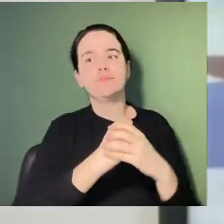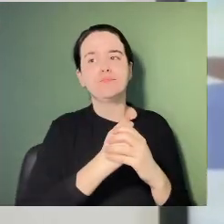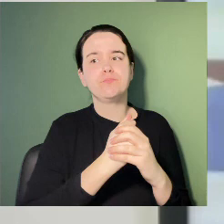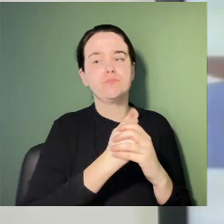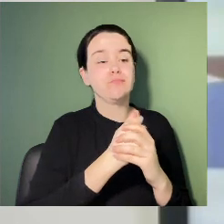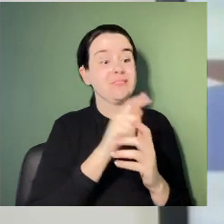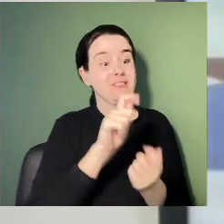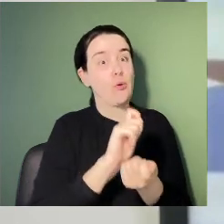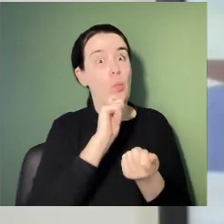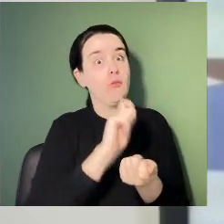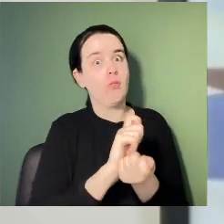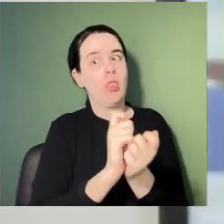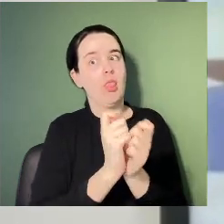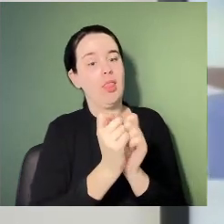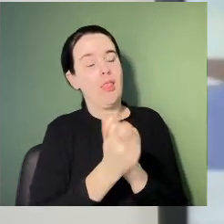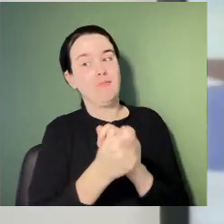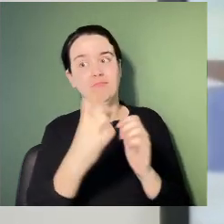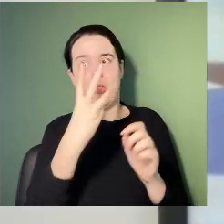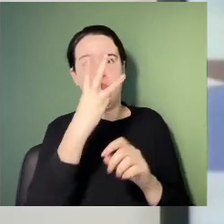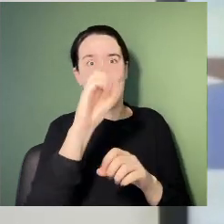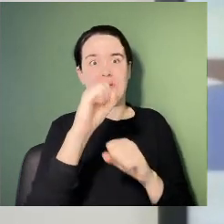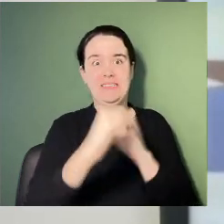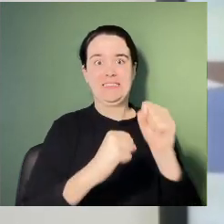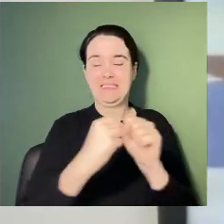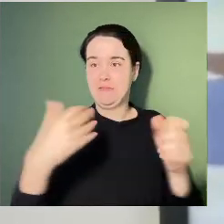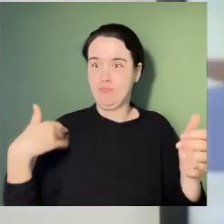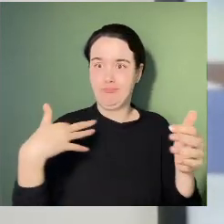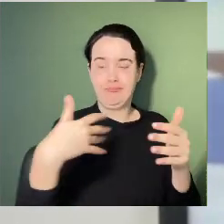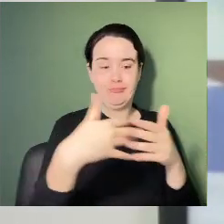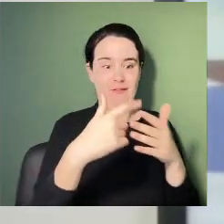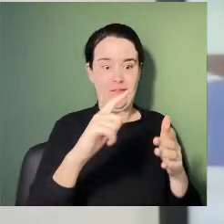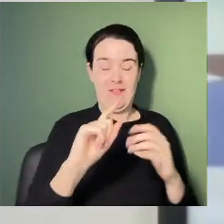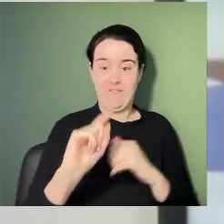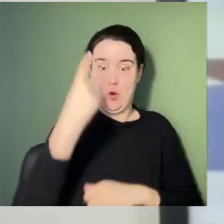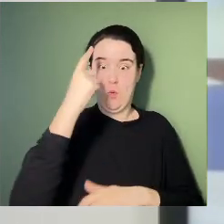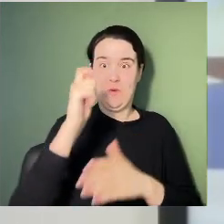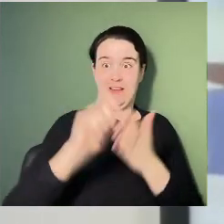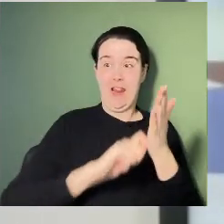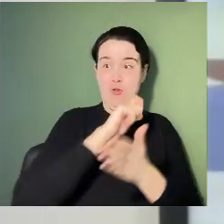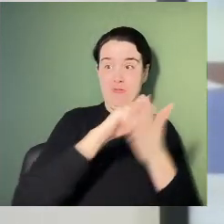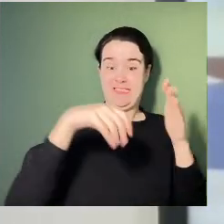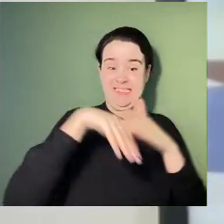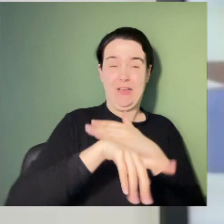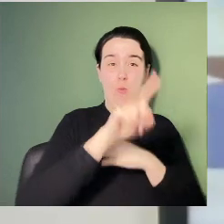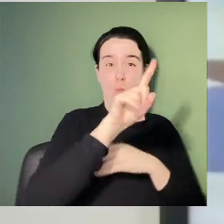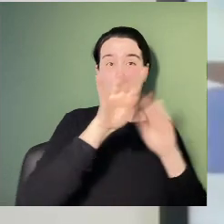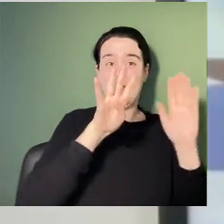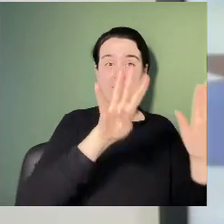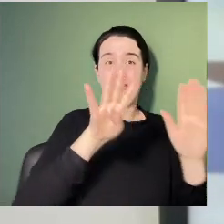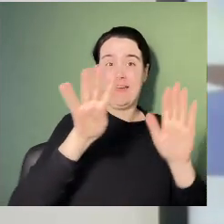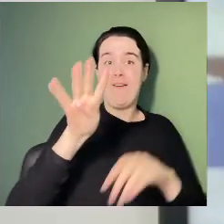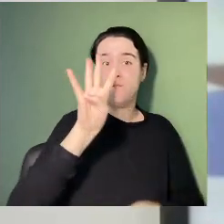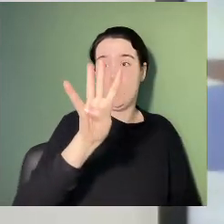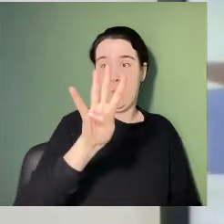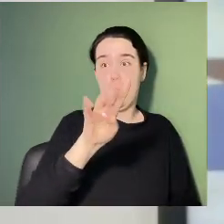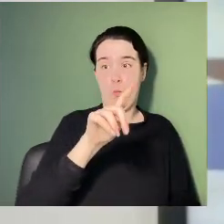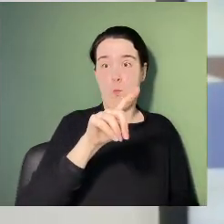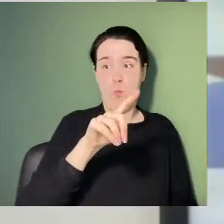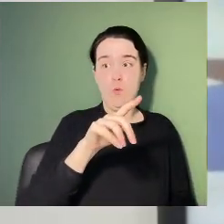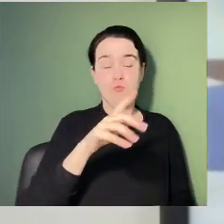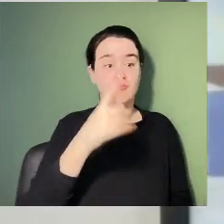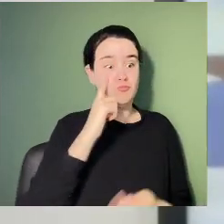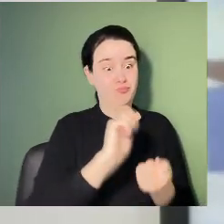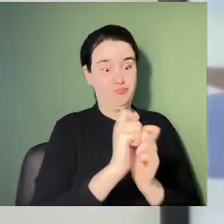years since our first democratic elections in 1994. And it's seen by many as